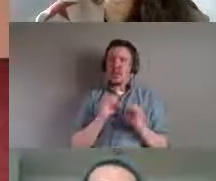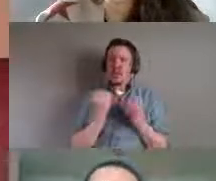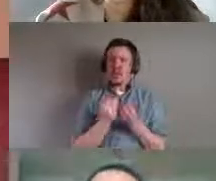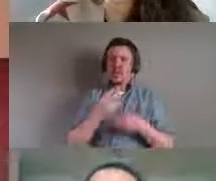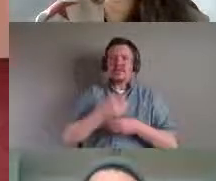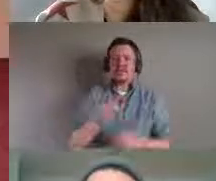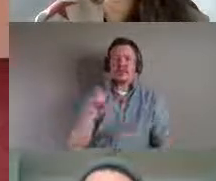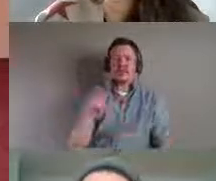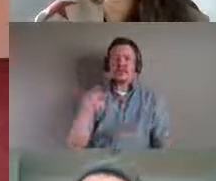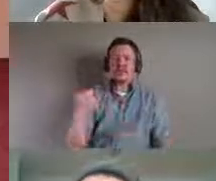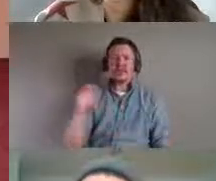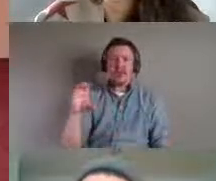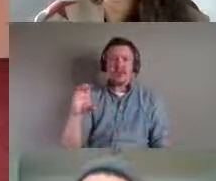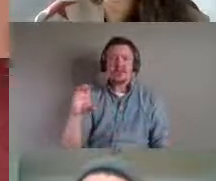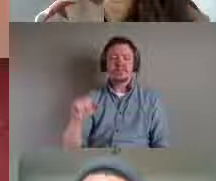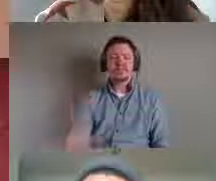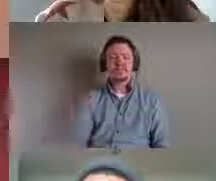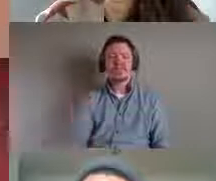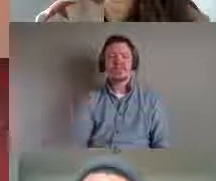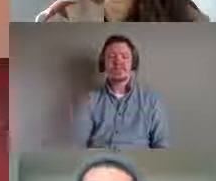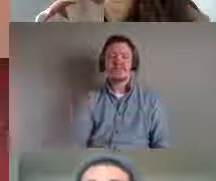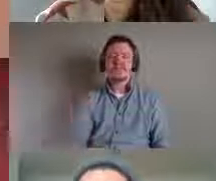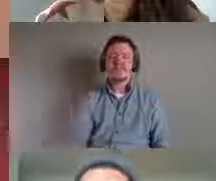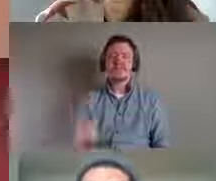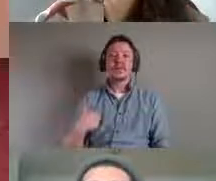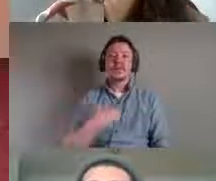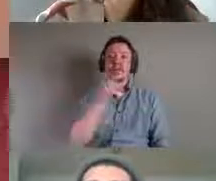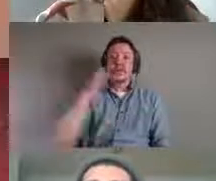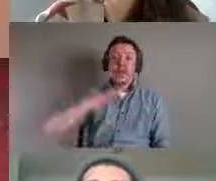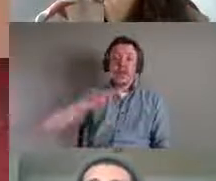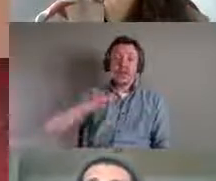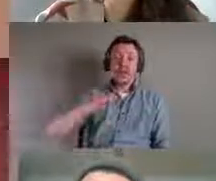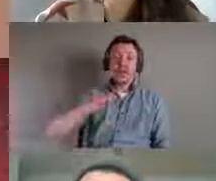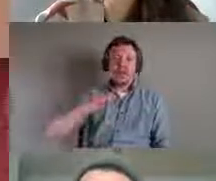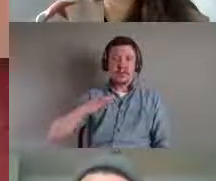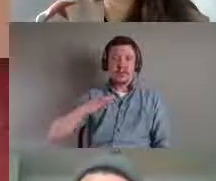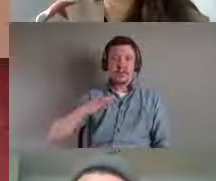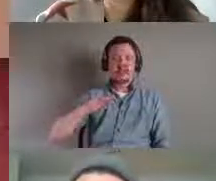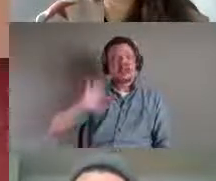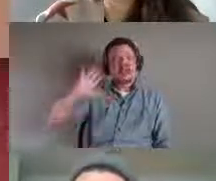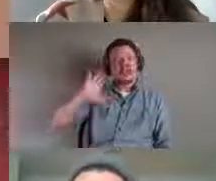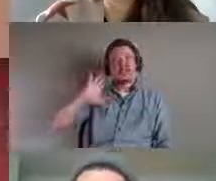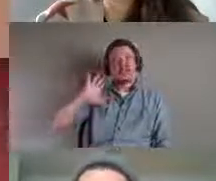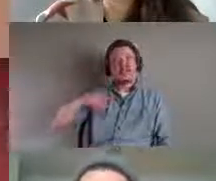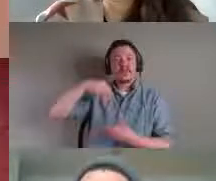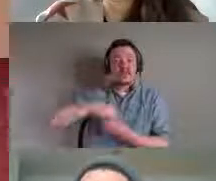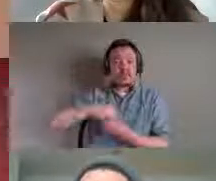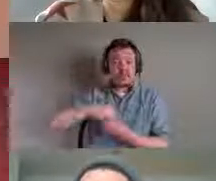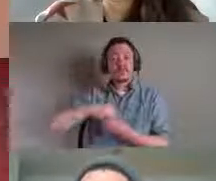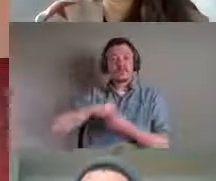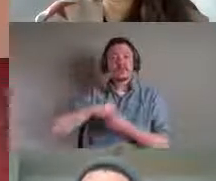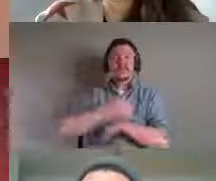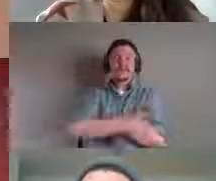RAC, we are a nonprofit that actually used to be part of the city and the county